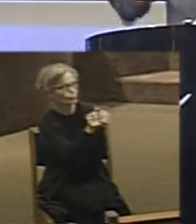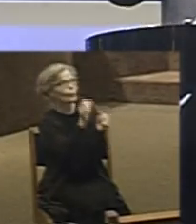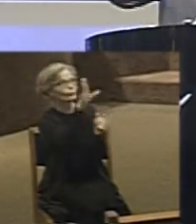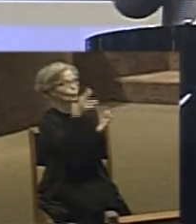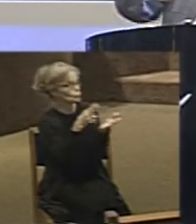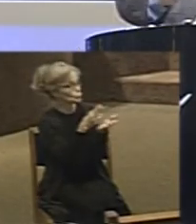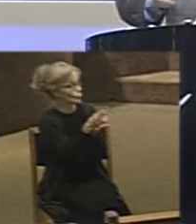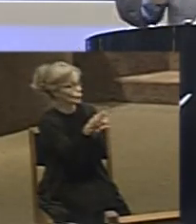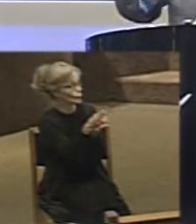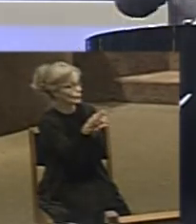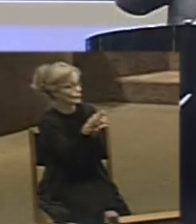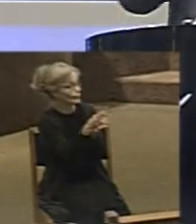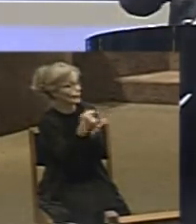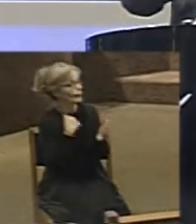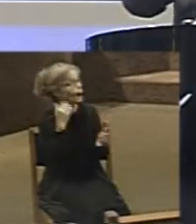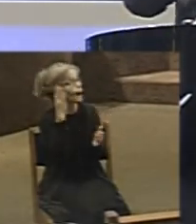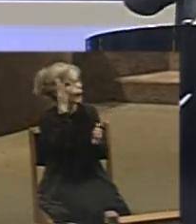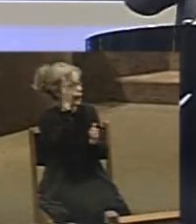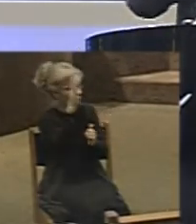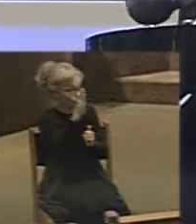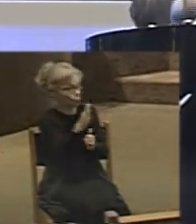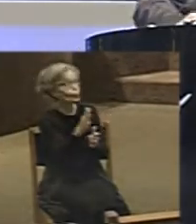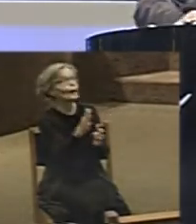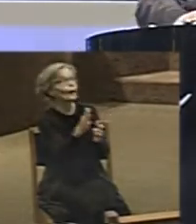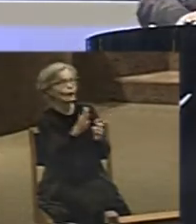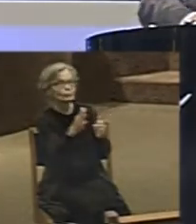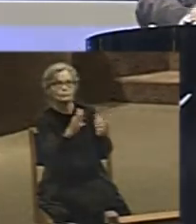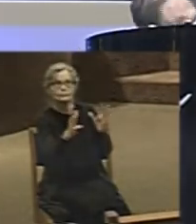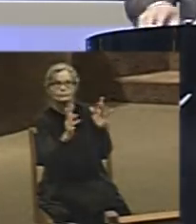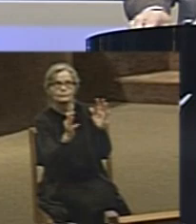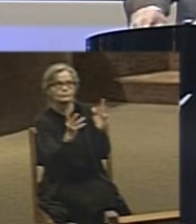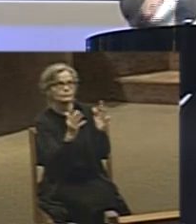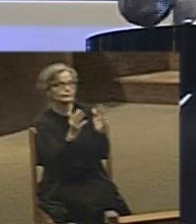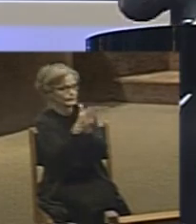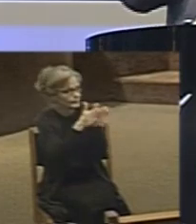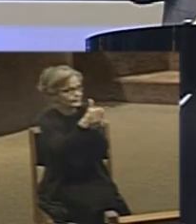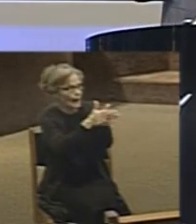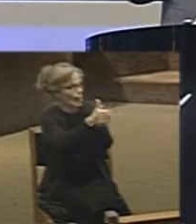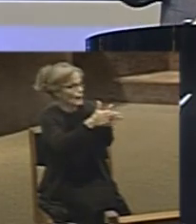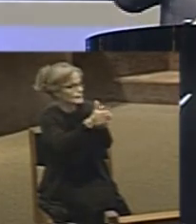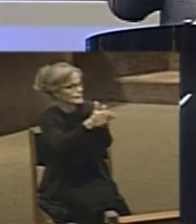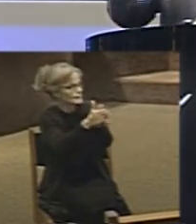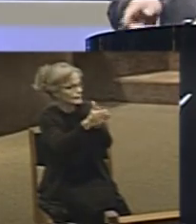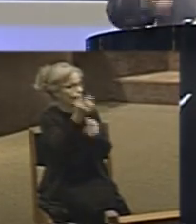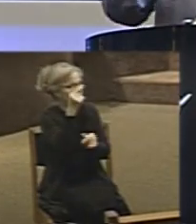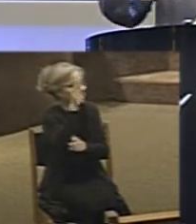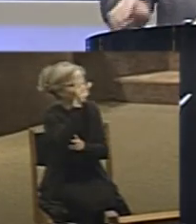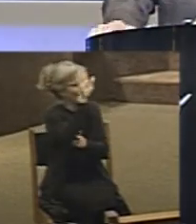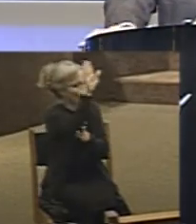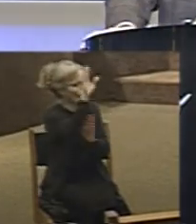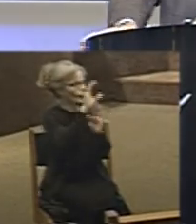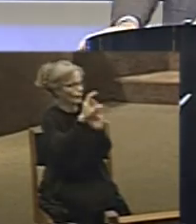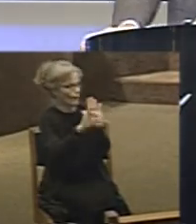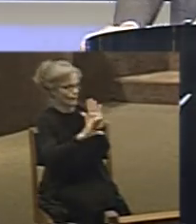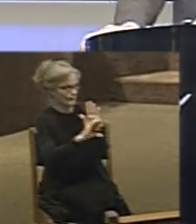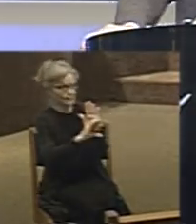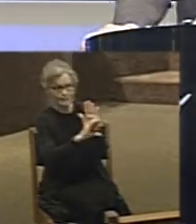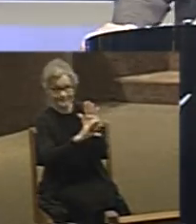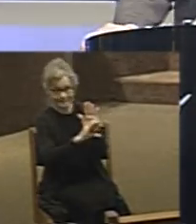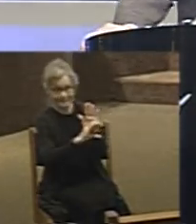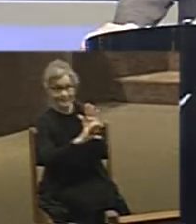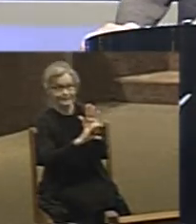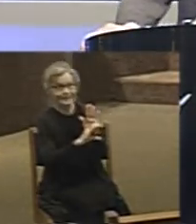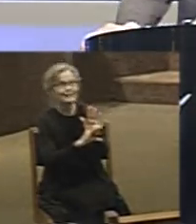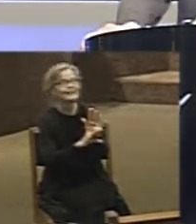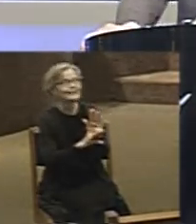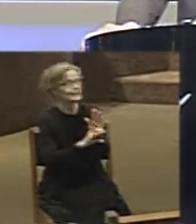will run the way of thy commandments. He has chosen it. He